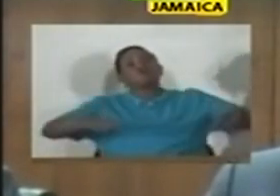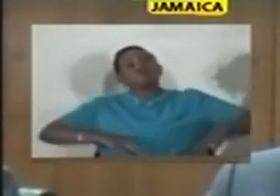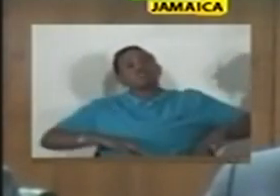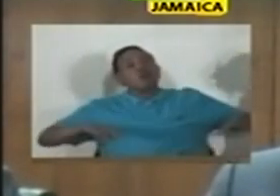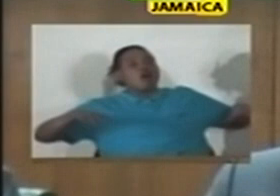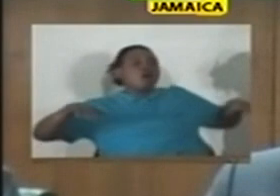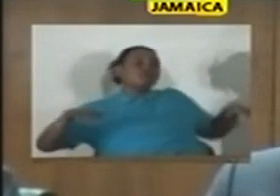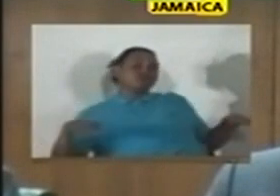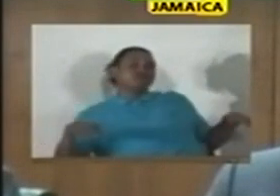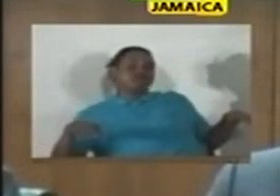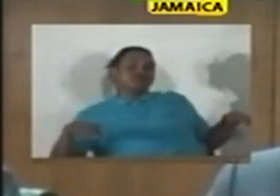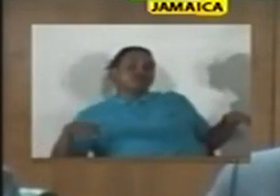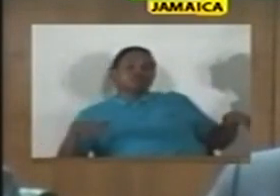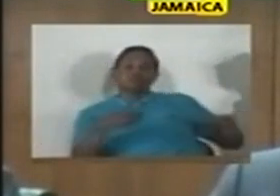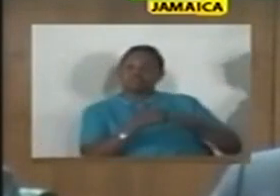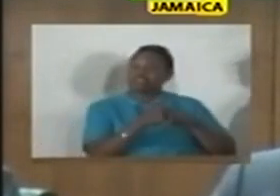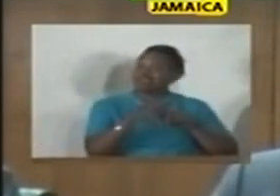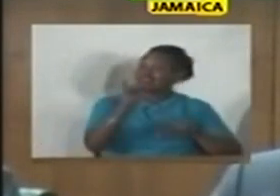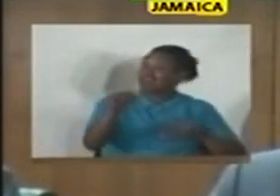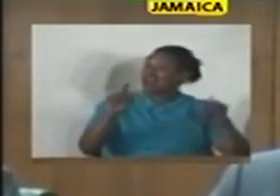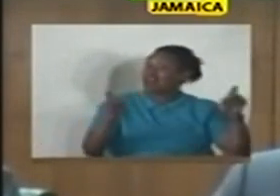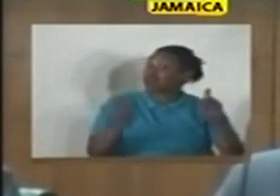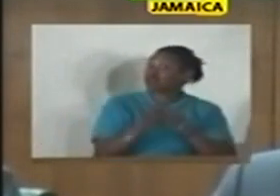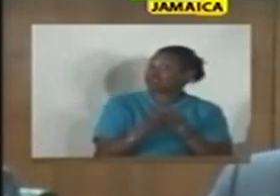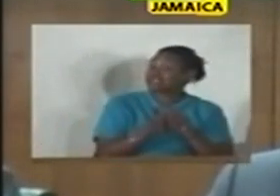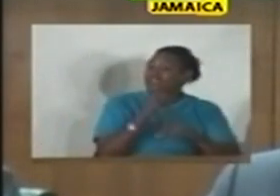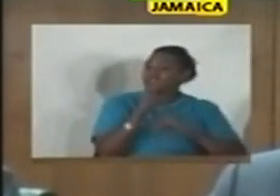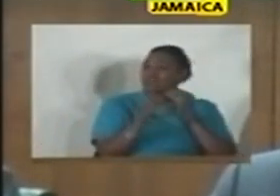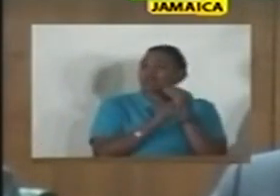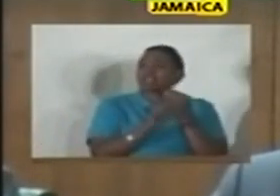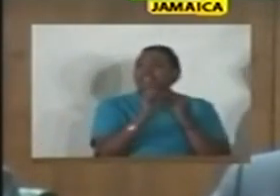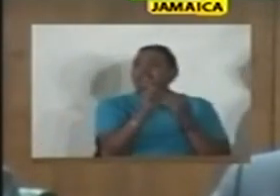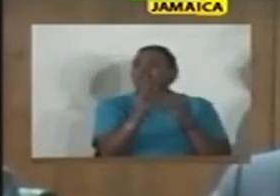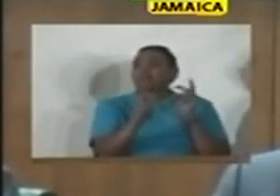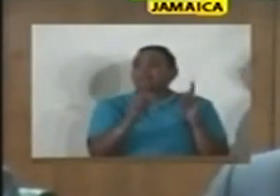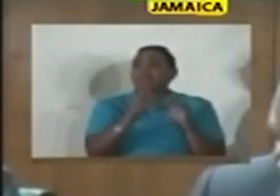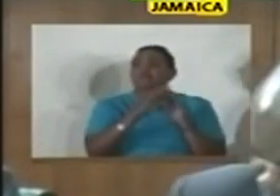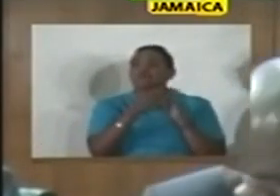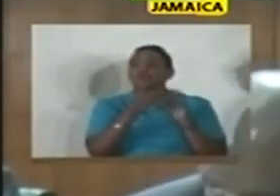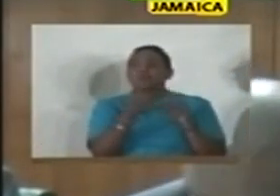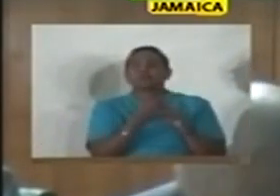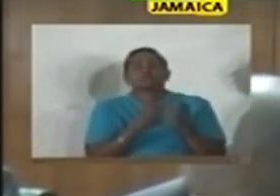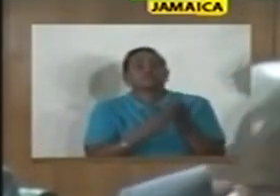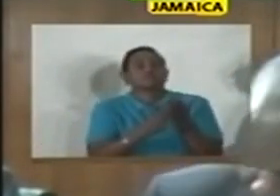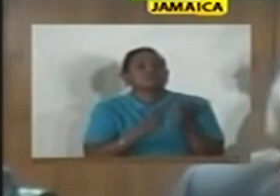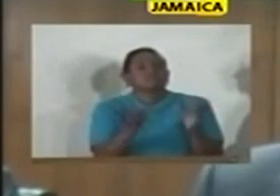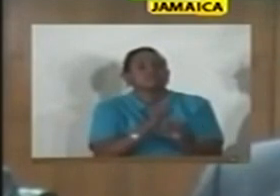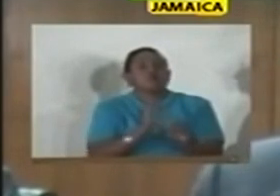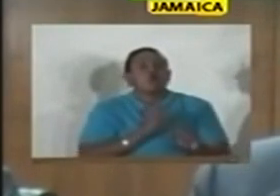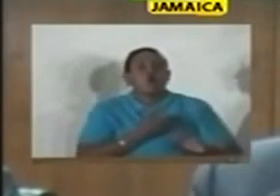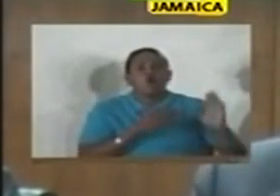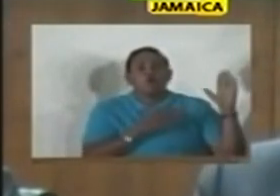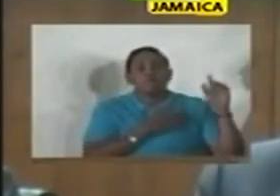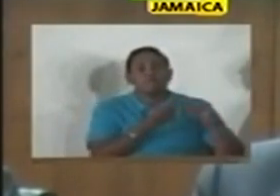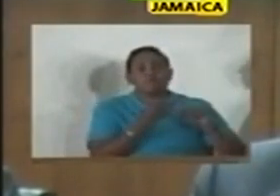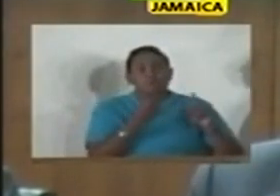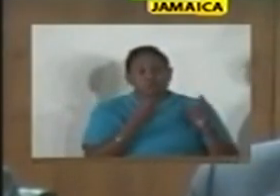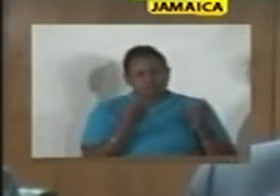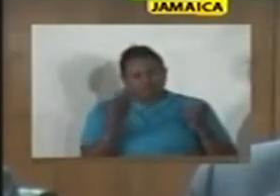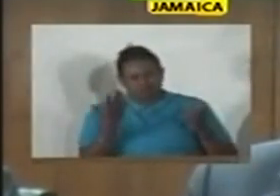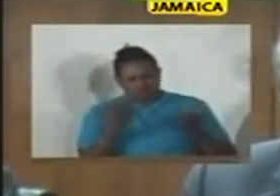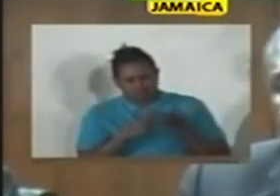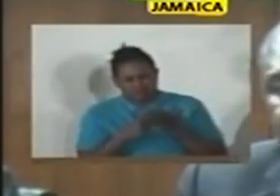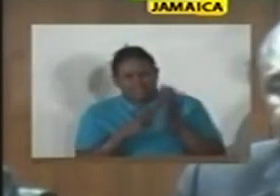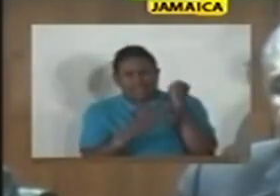This administration, Mr. Speaker, was handed a mandate by the people of Jamaica to deliver on our commitment for a more prosperous nation.